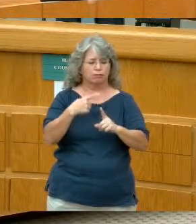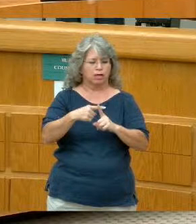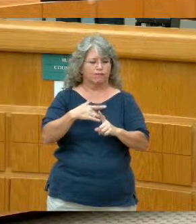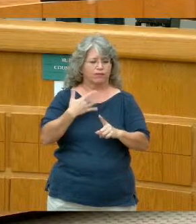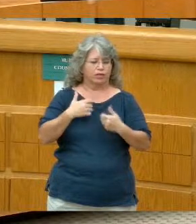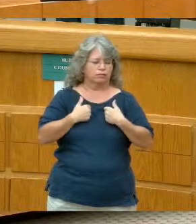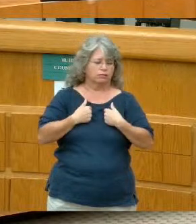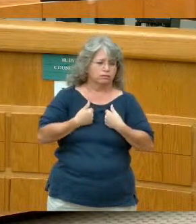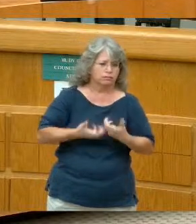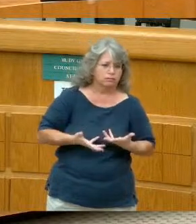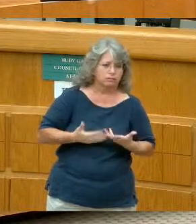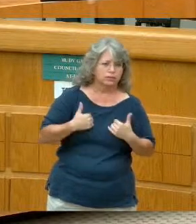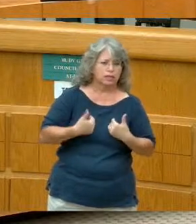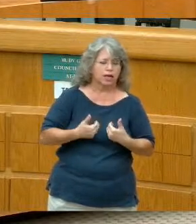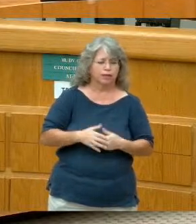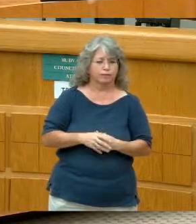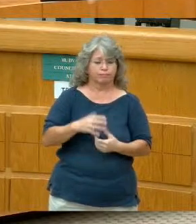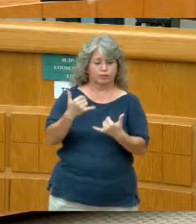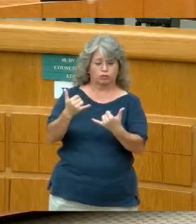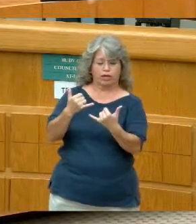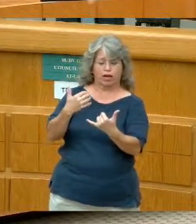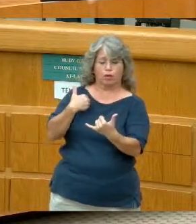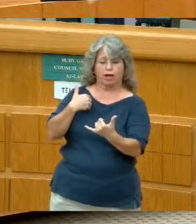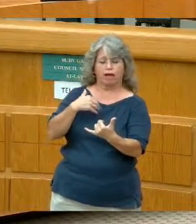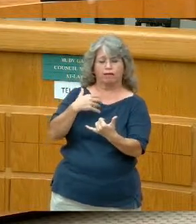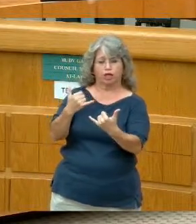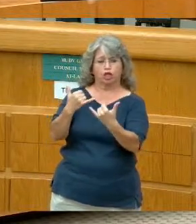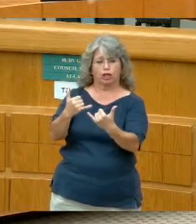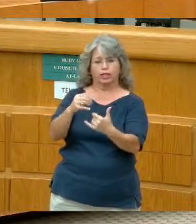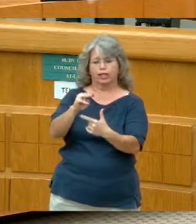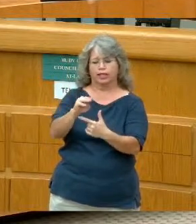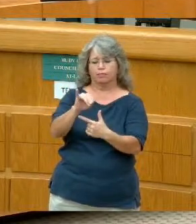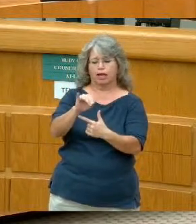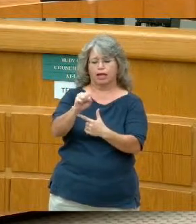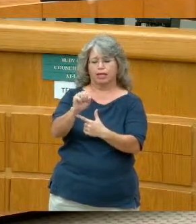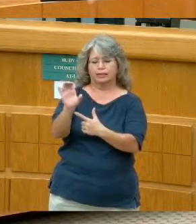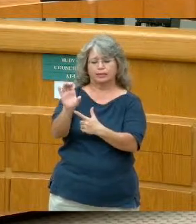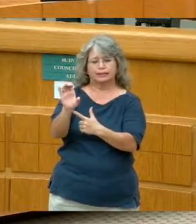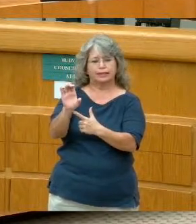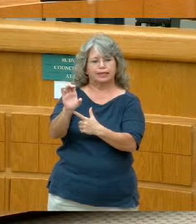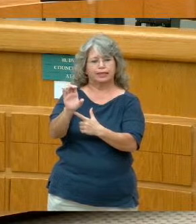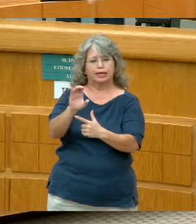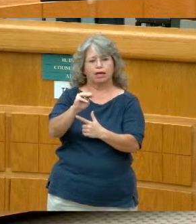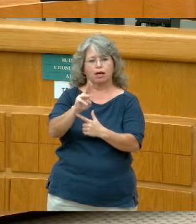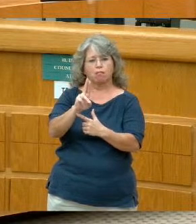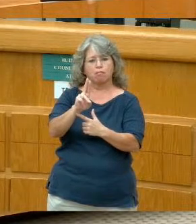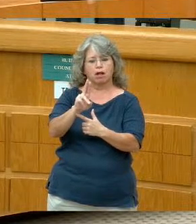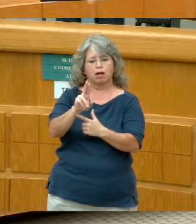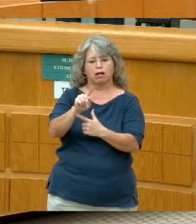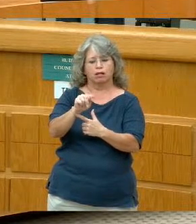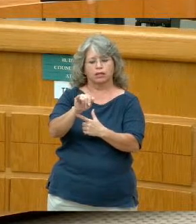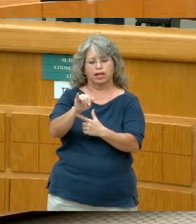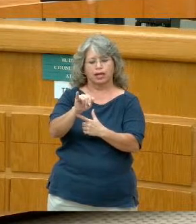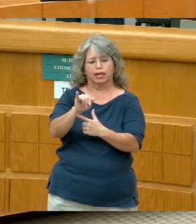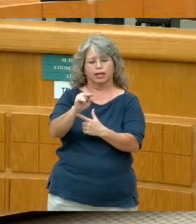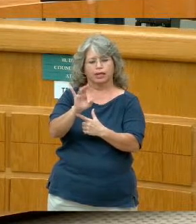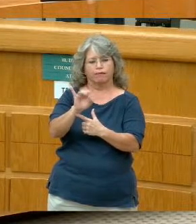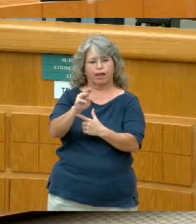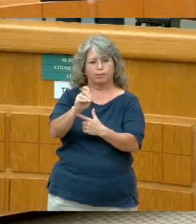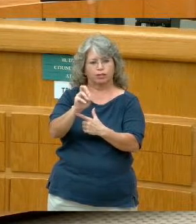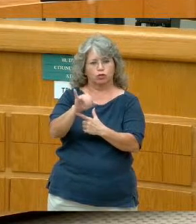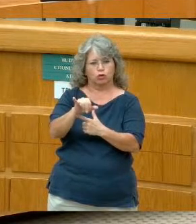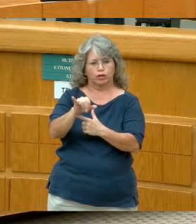Currently, there are 29 cases of MIS-C, that's how it's abbreviated, multi-inflammatory syndrome in